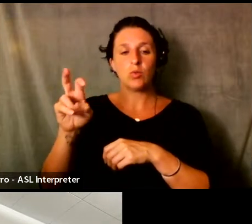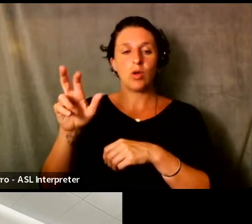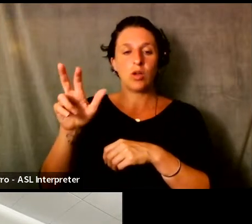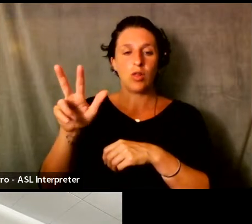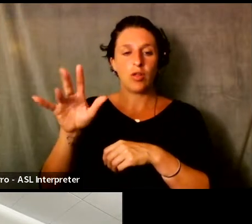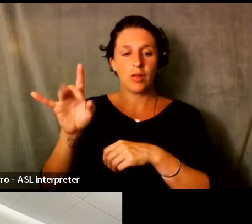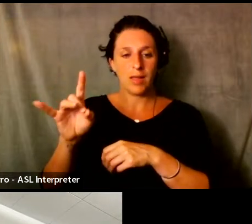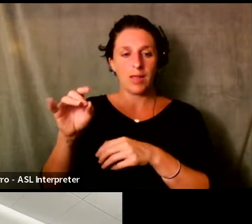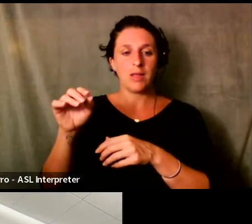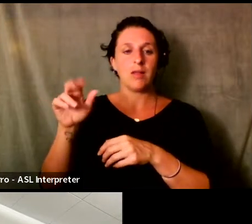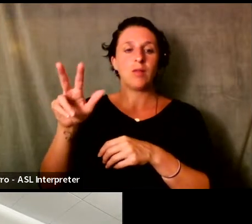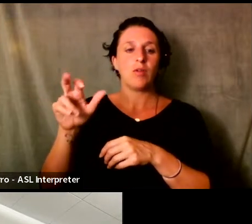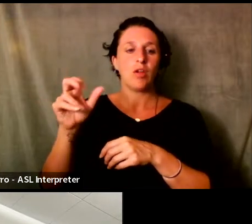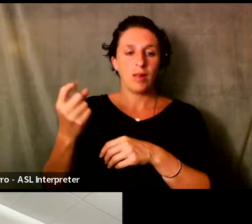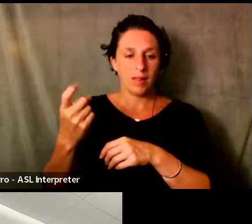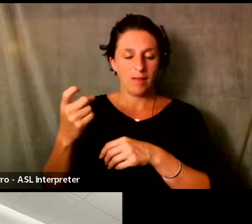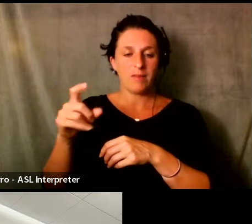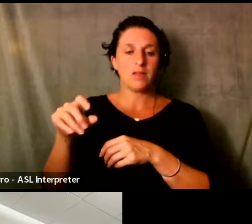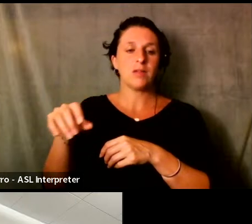$238,311,